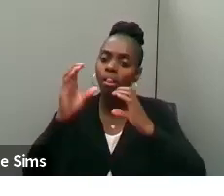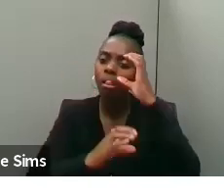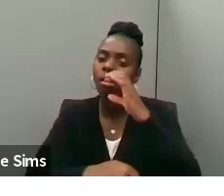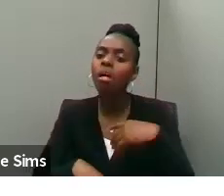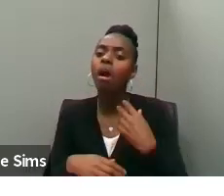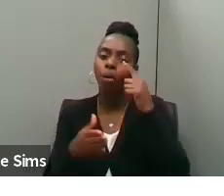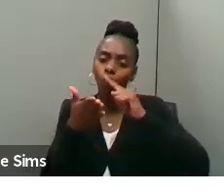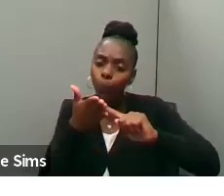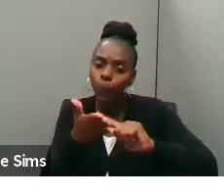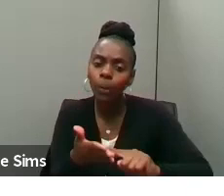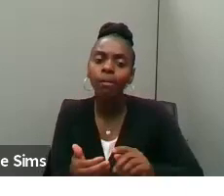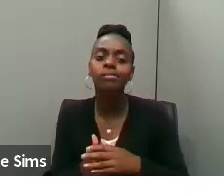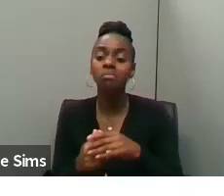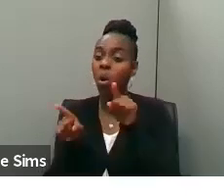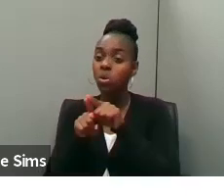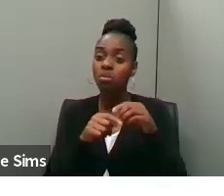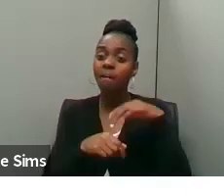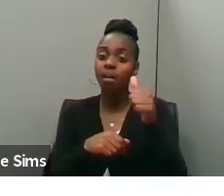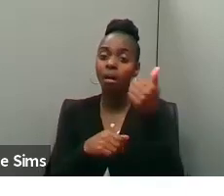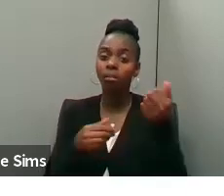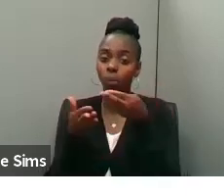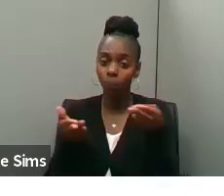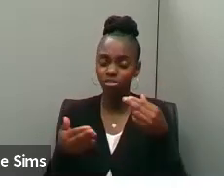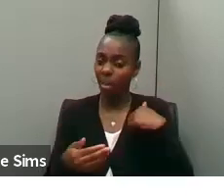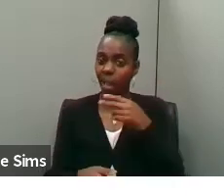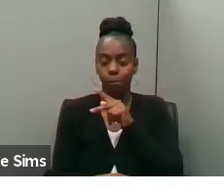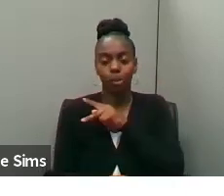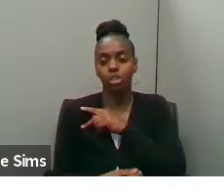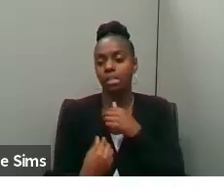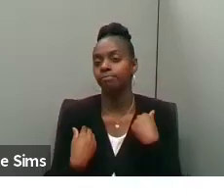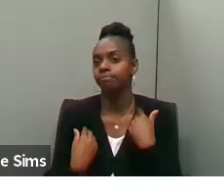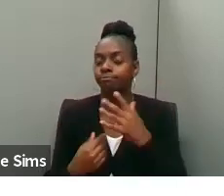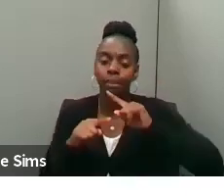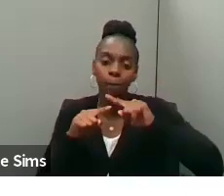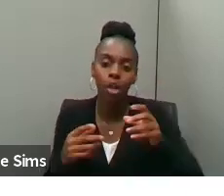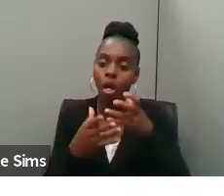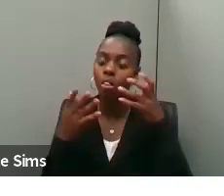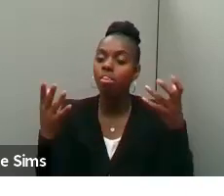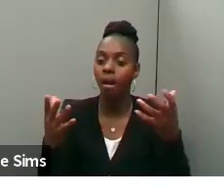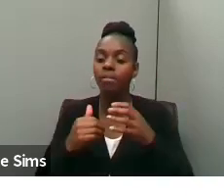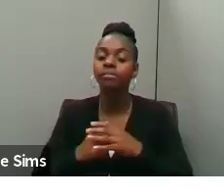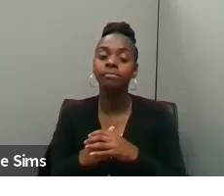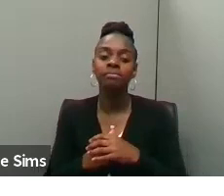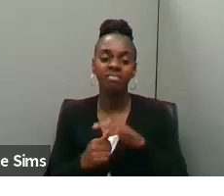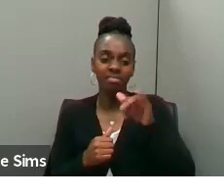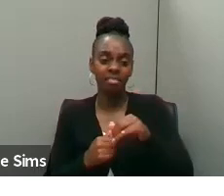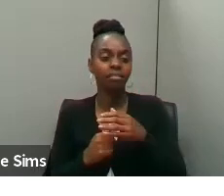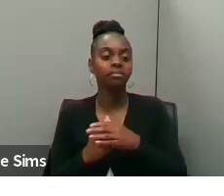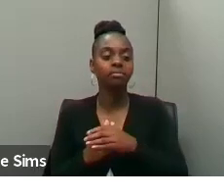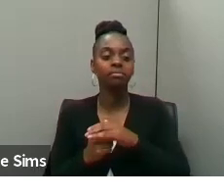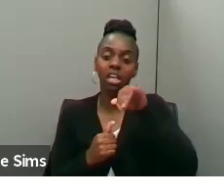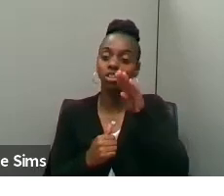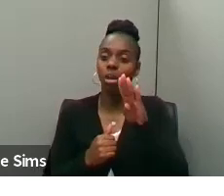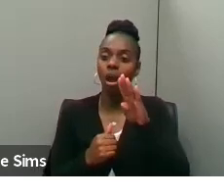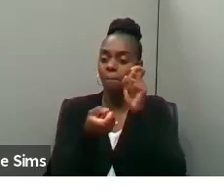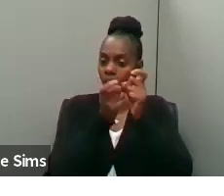then a resource that I personally depend on a lot and I think is great is the Job Accommodation